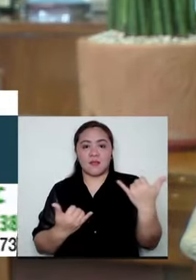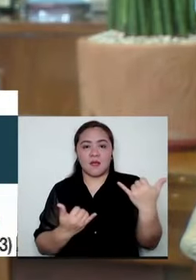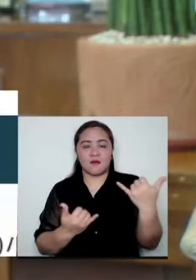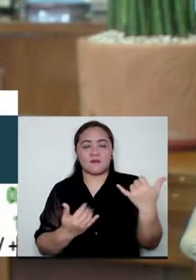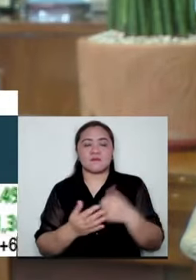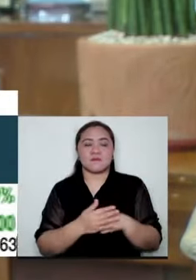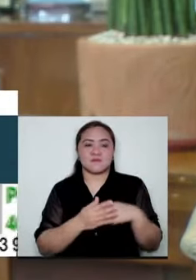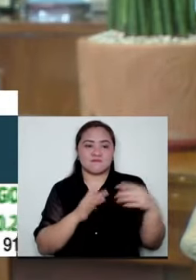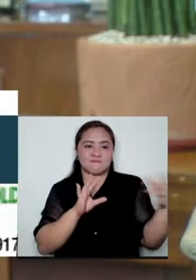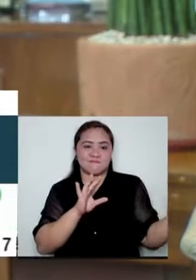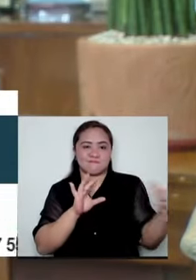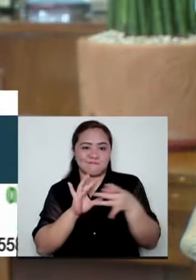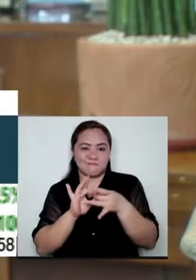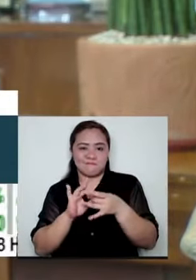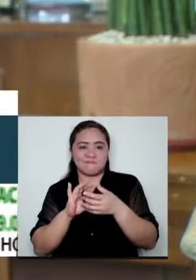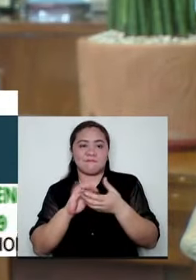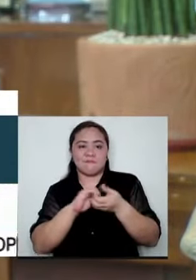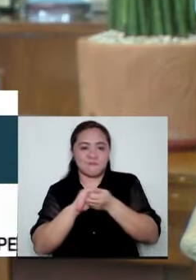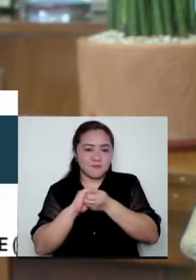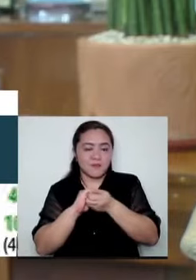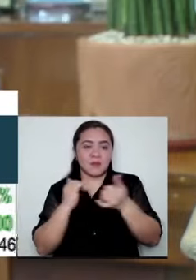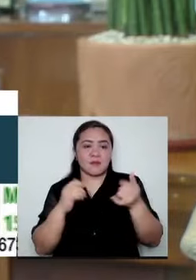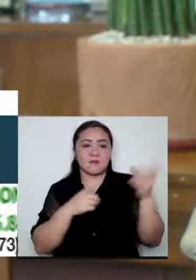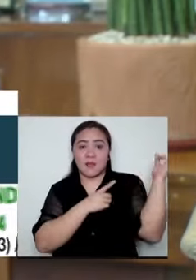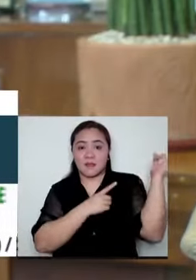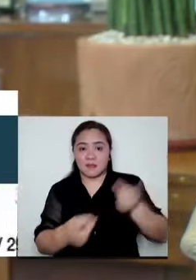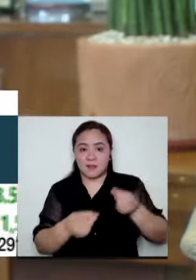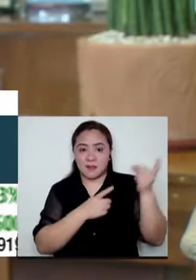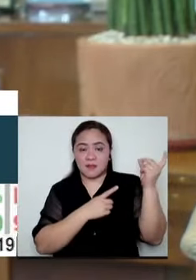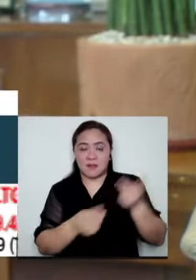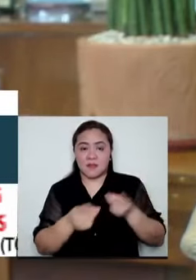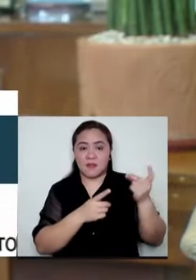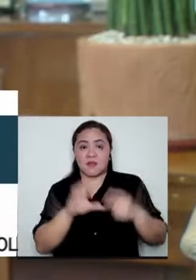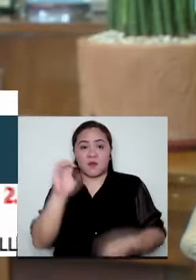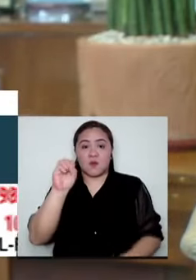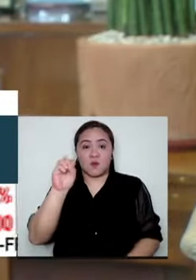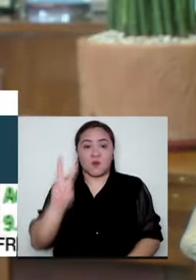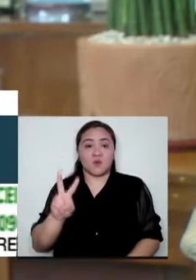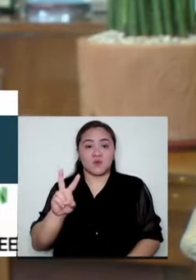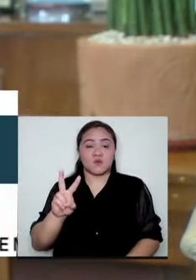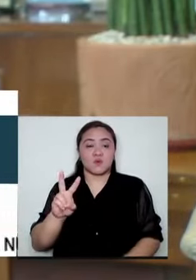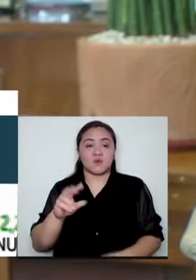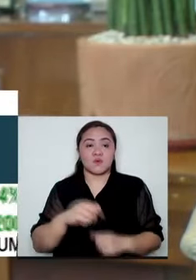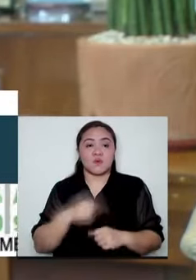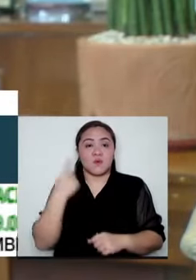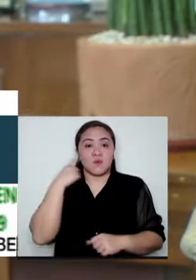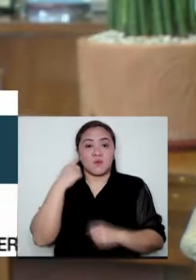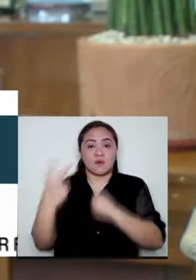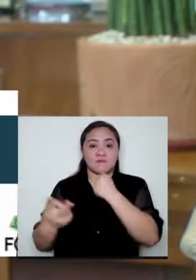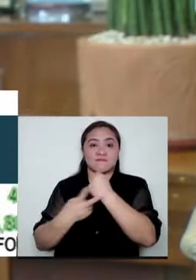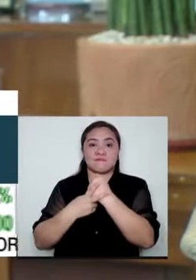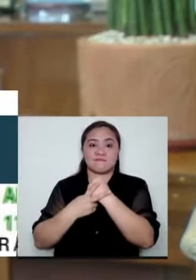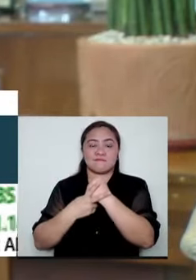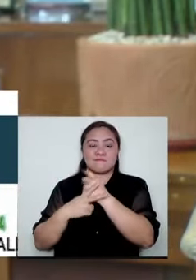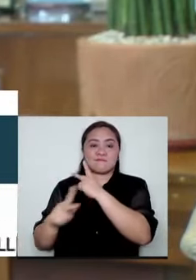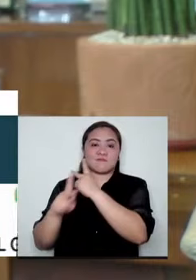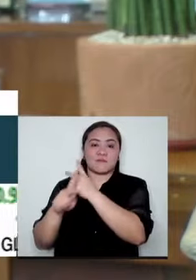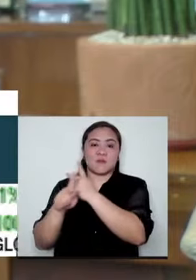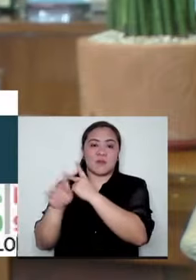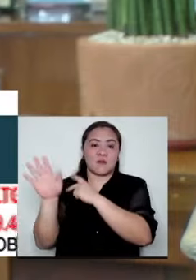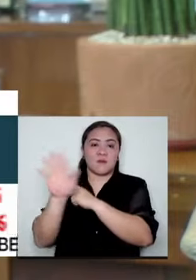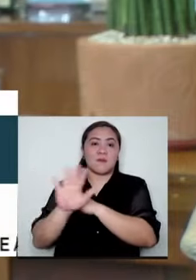in fact, nagde-deliver na sila ng oxygen tanks for stockpiling. So nakapag-stockpile na